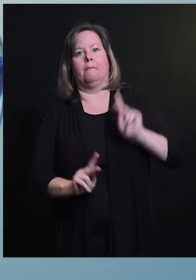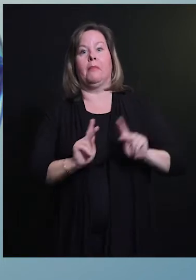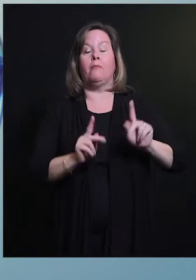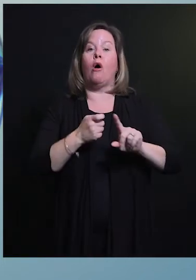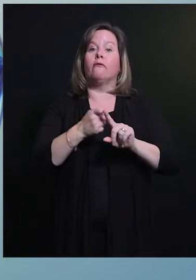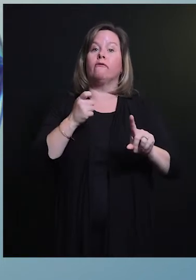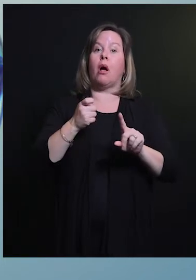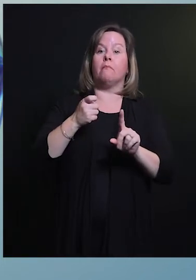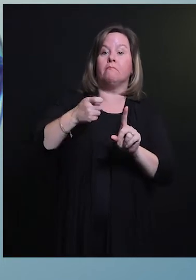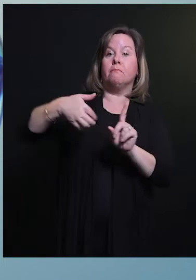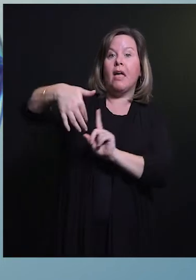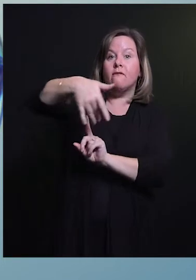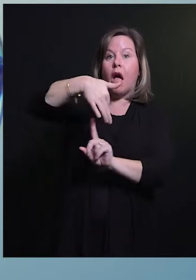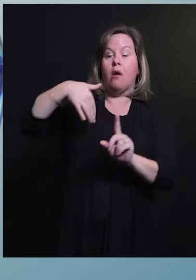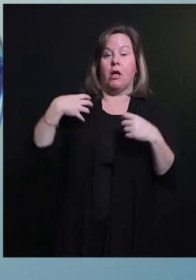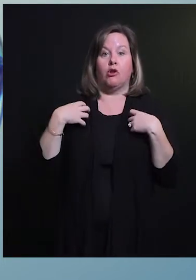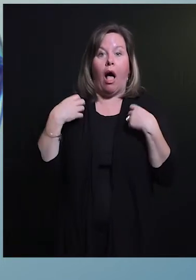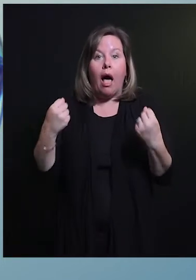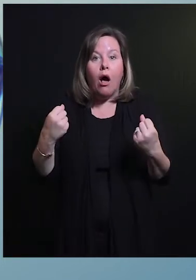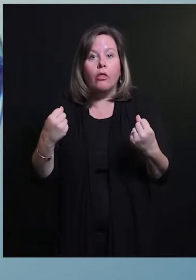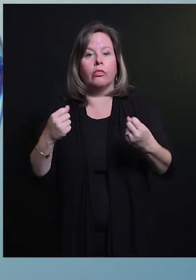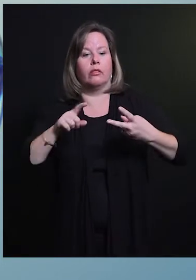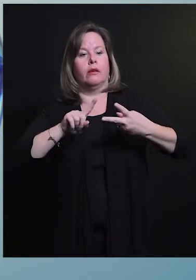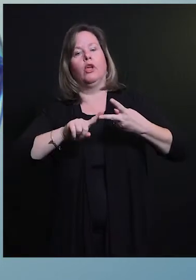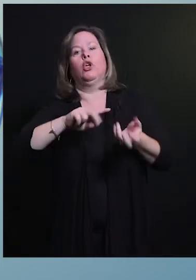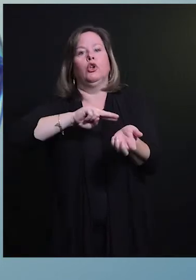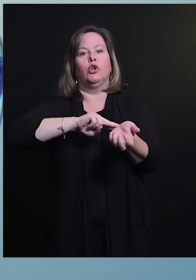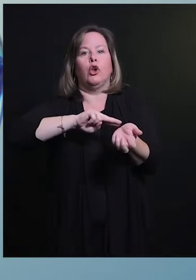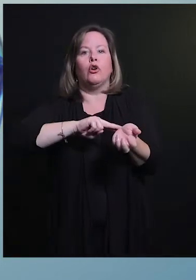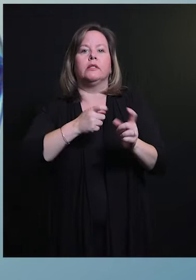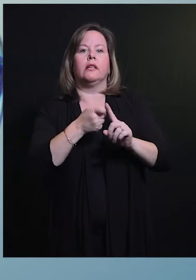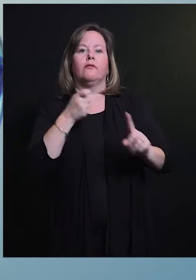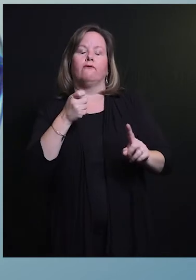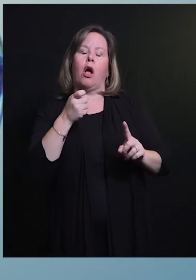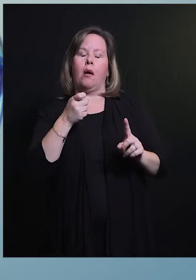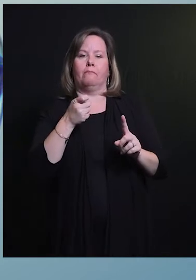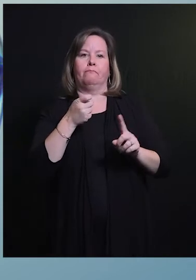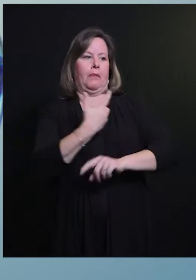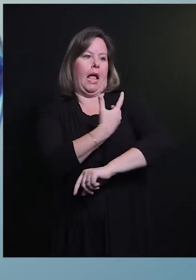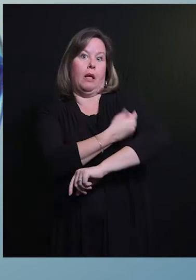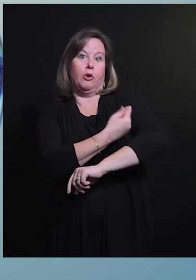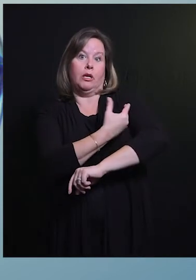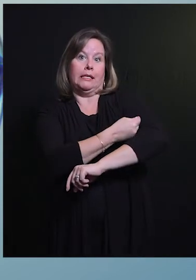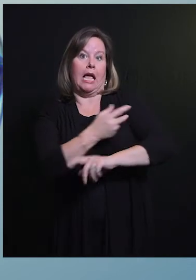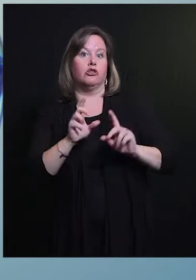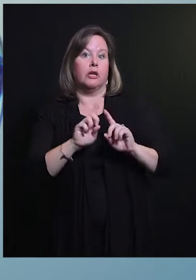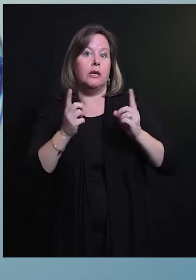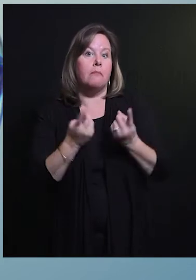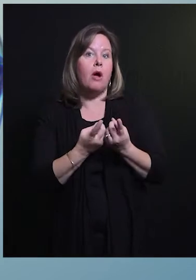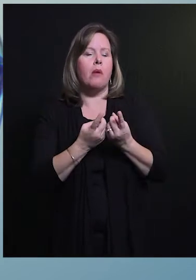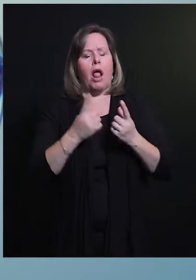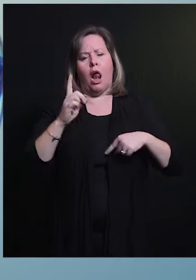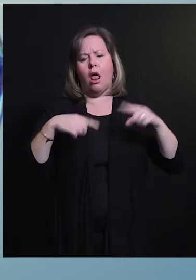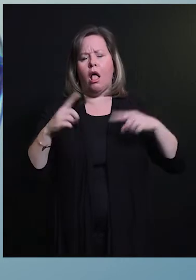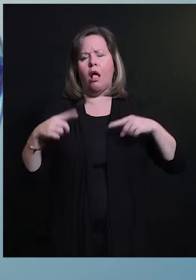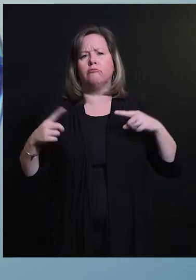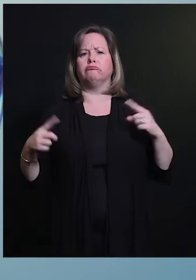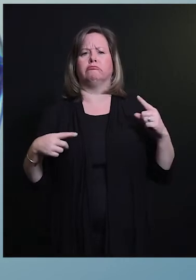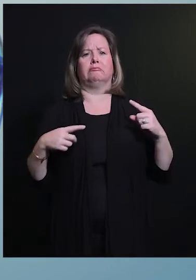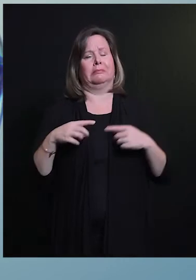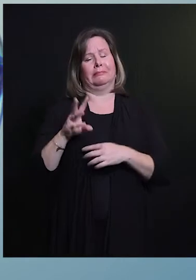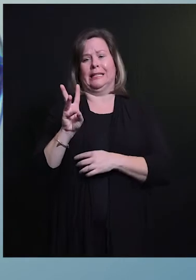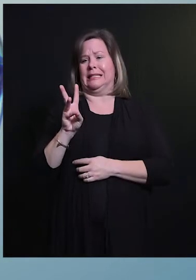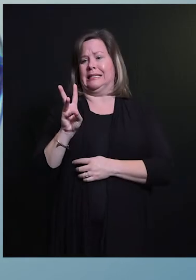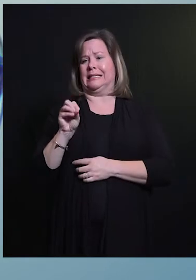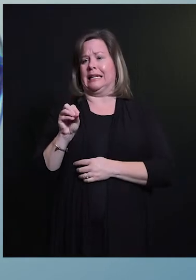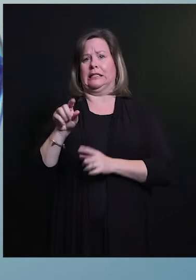health department, we have nurses from our community wellness division, nurses from our immunization department as well. We have a team of about 60 to